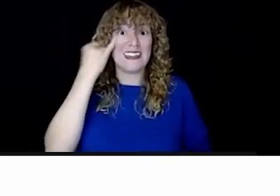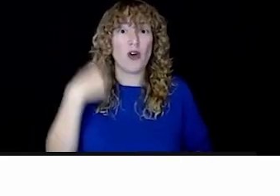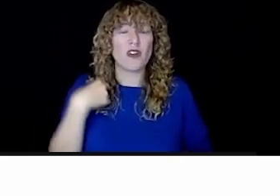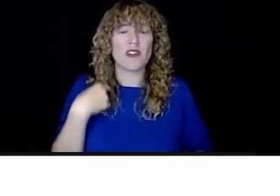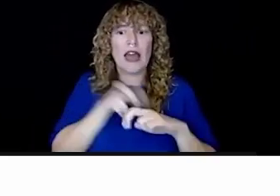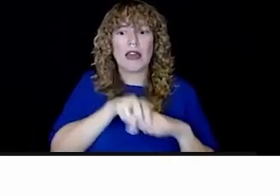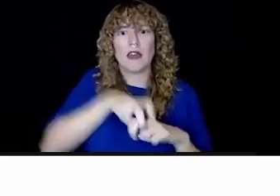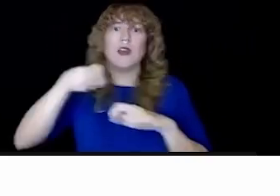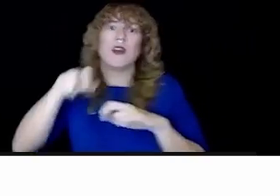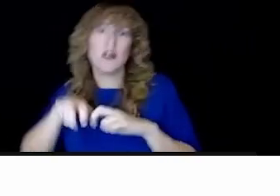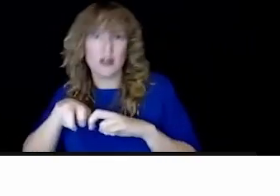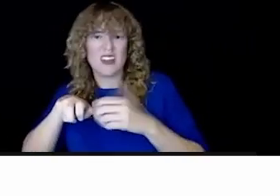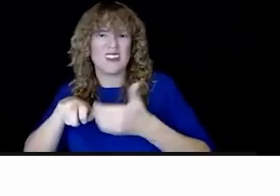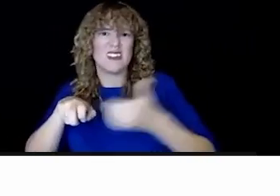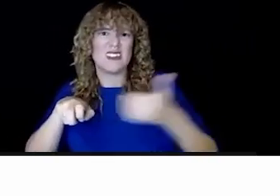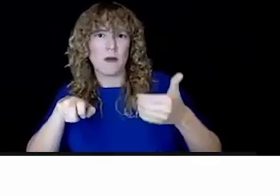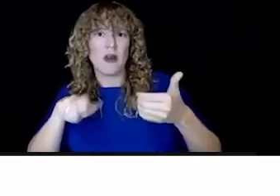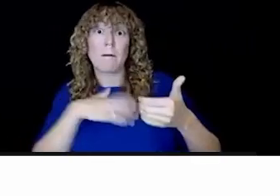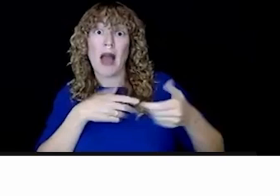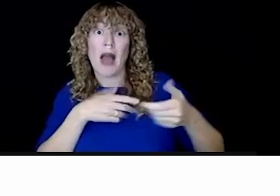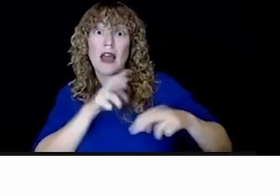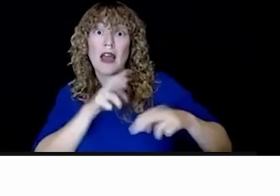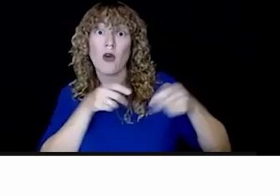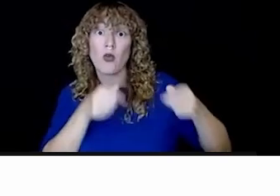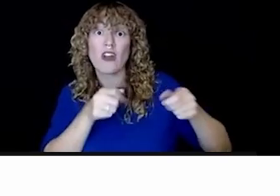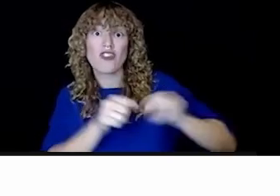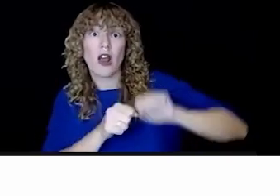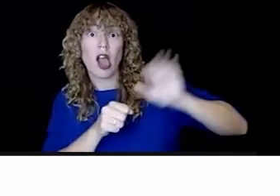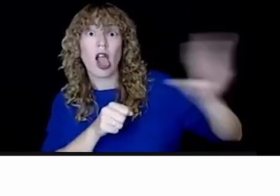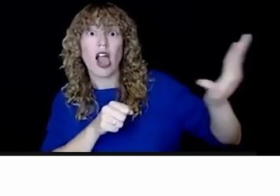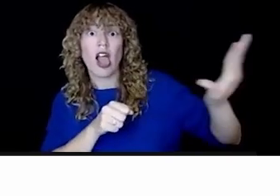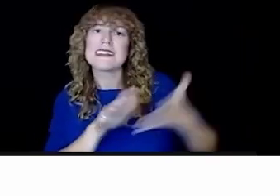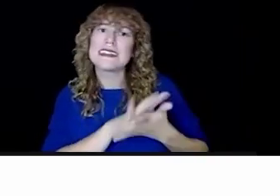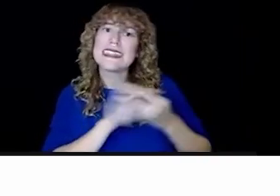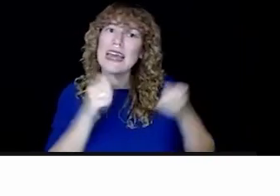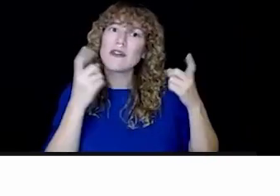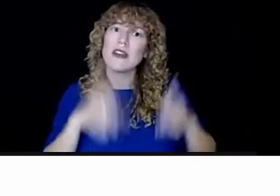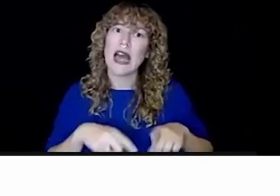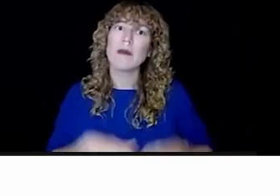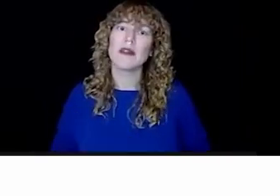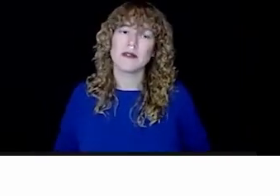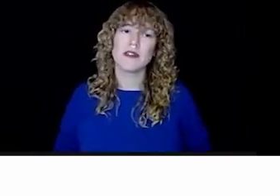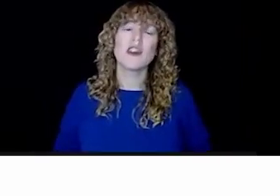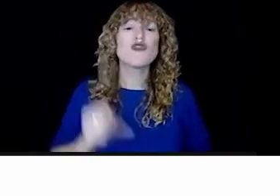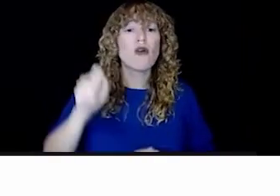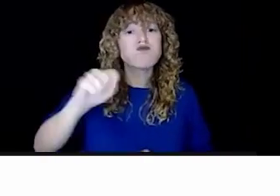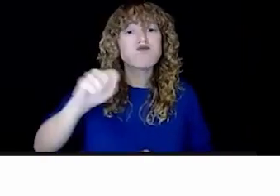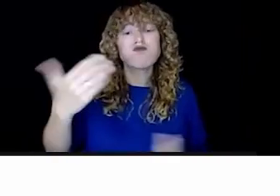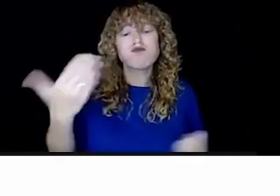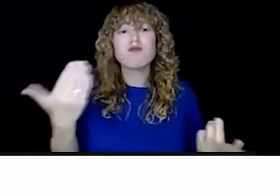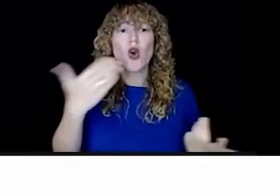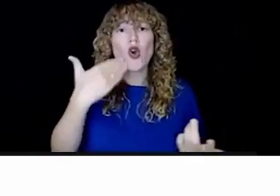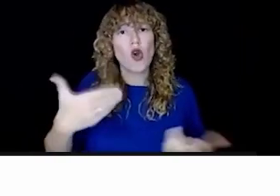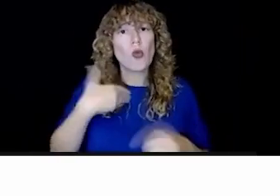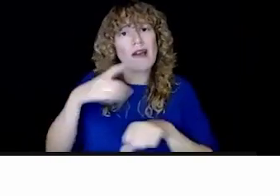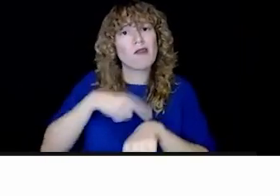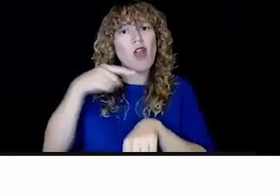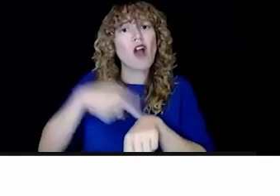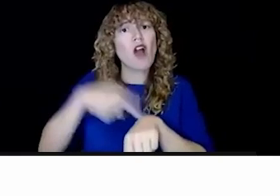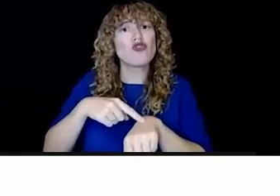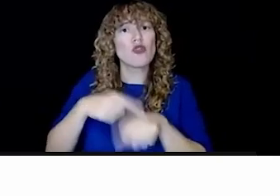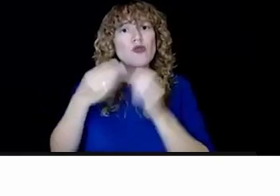cargo areas or during the flight itself. So the good news is there is long-term solutions and in the